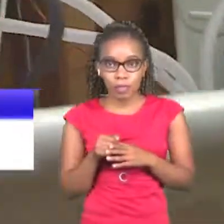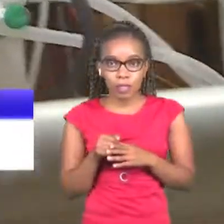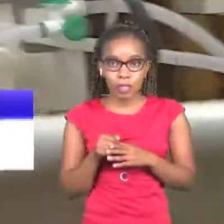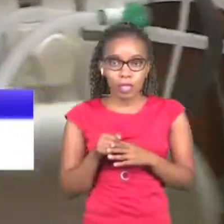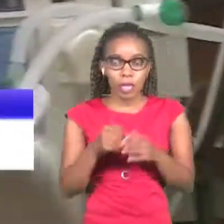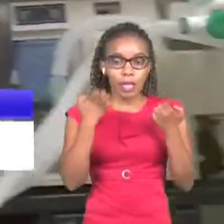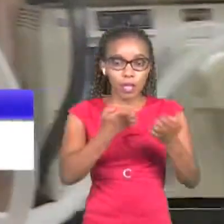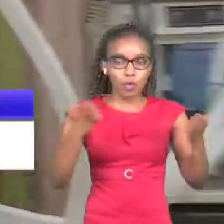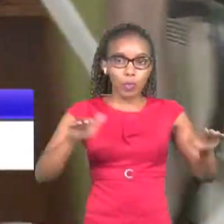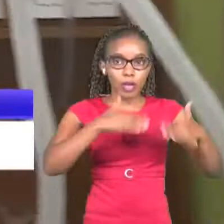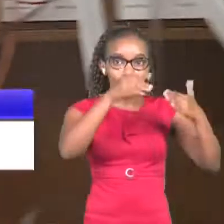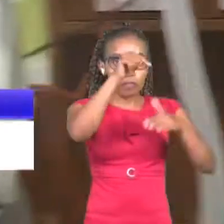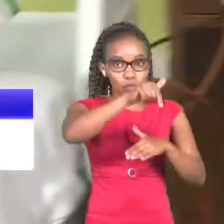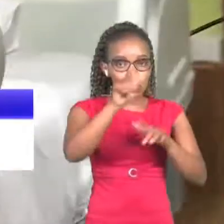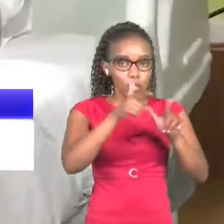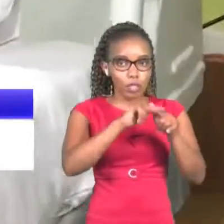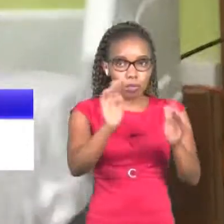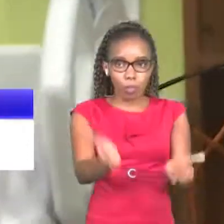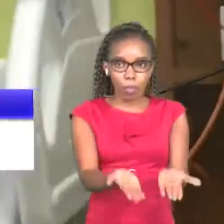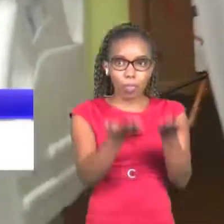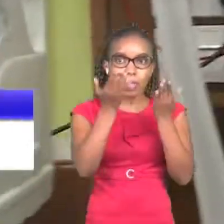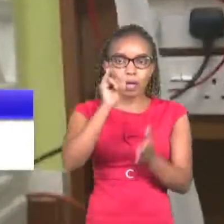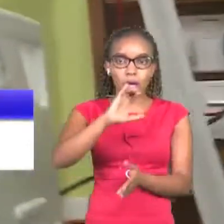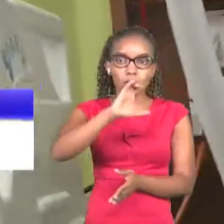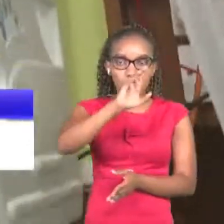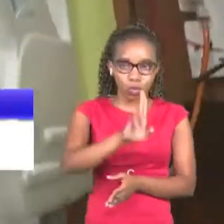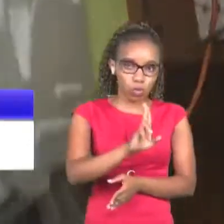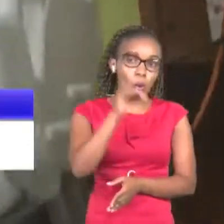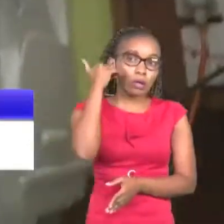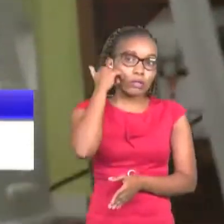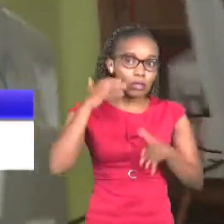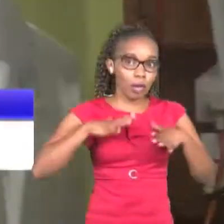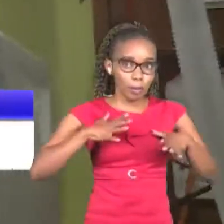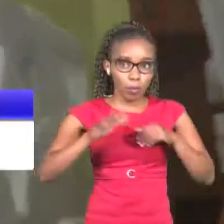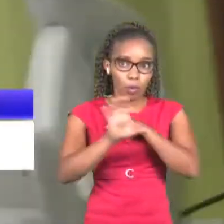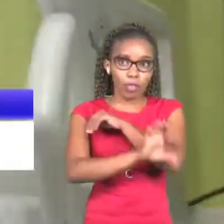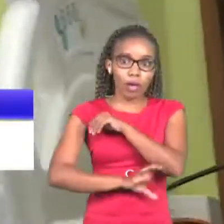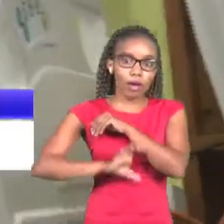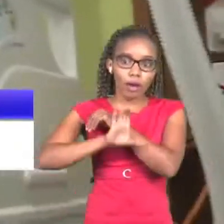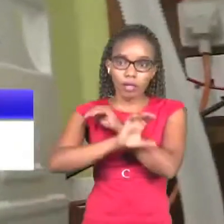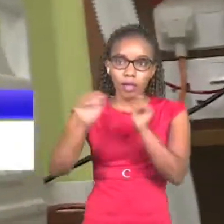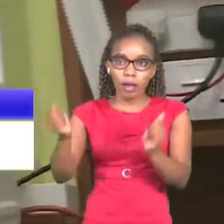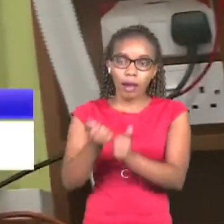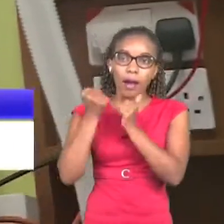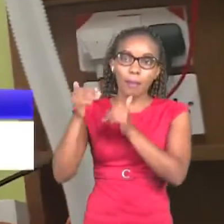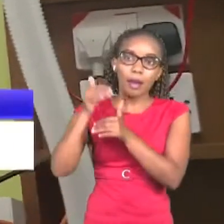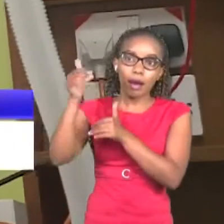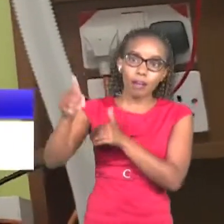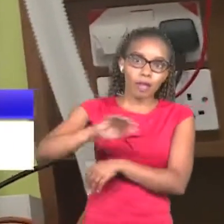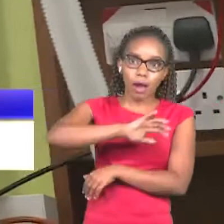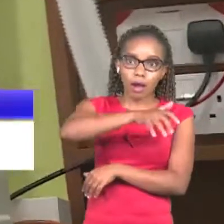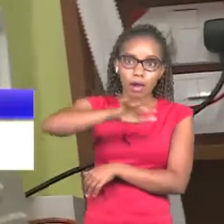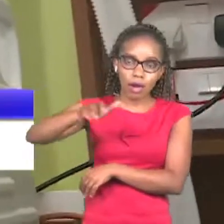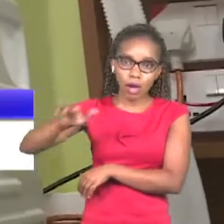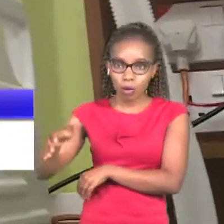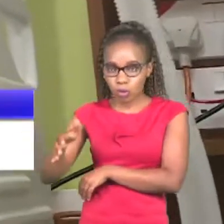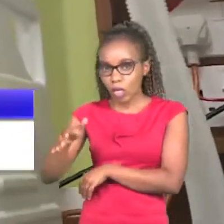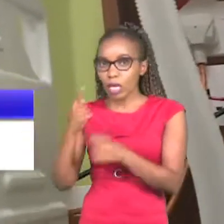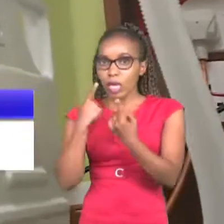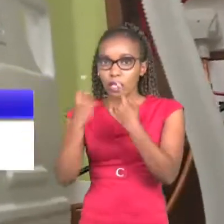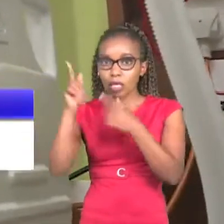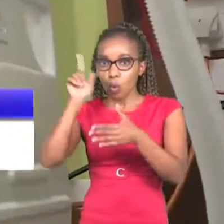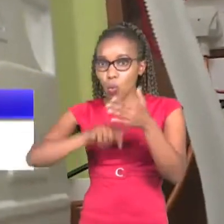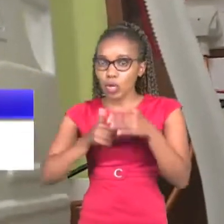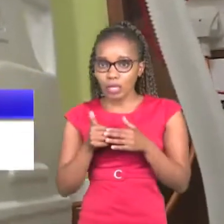will be a good boost to the ICU coronavirus patient in the country. This comes in after counties raised the alarm on shortage